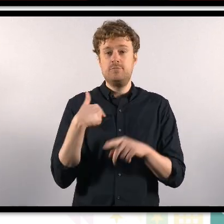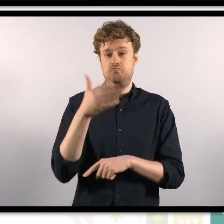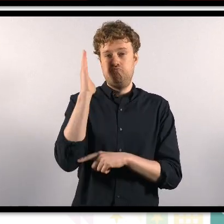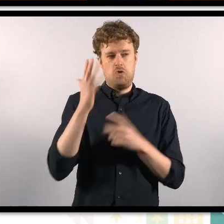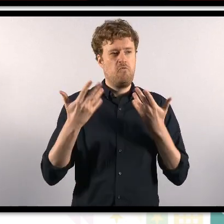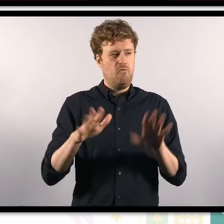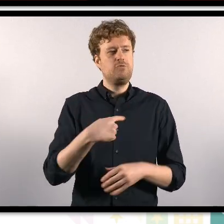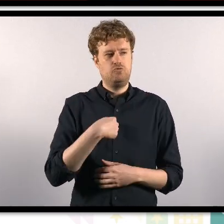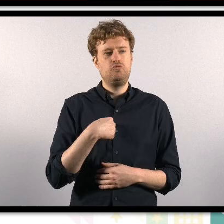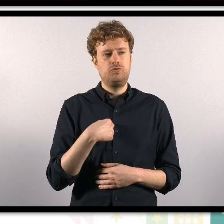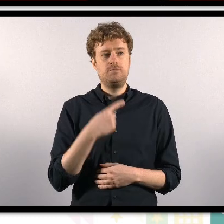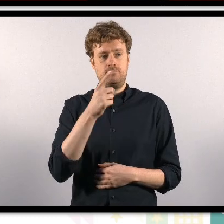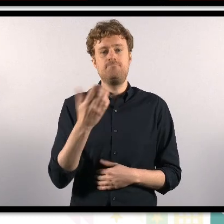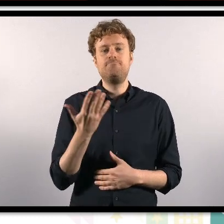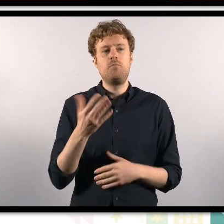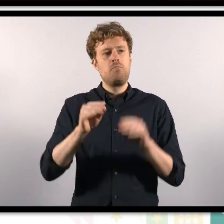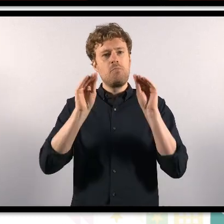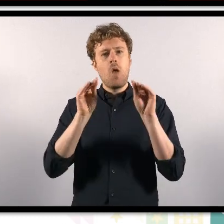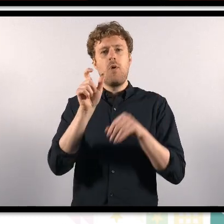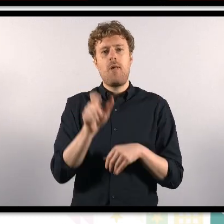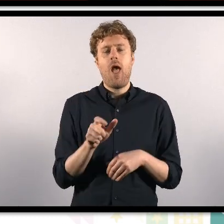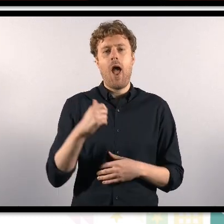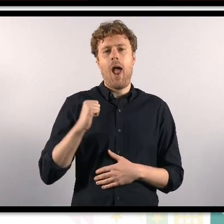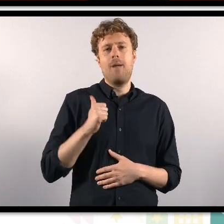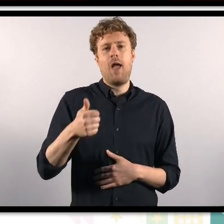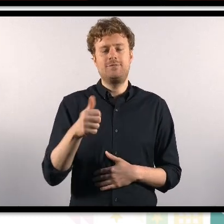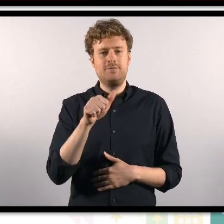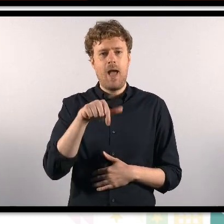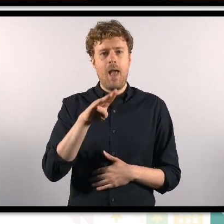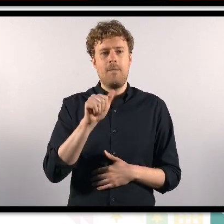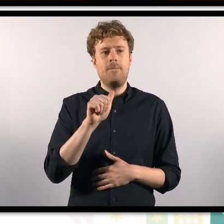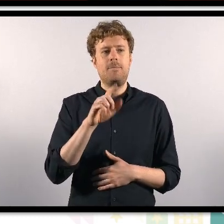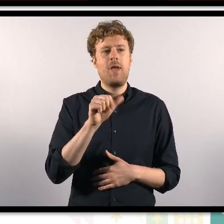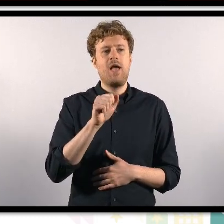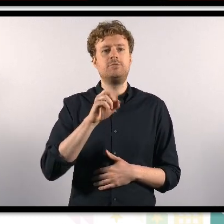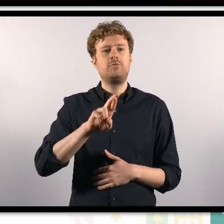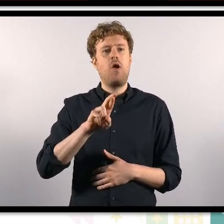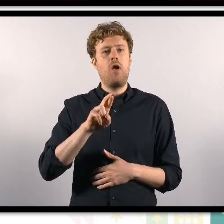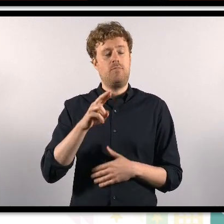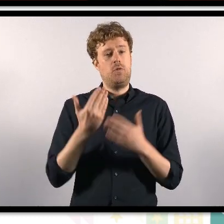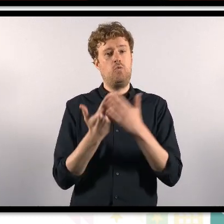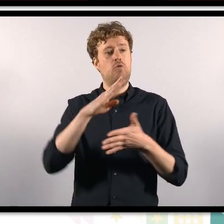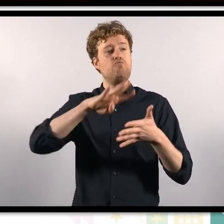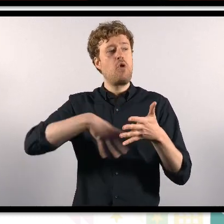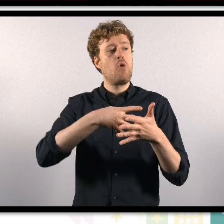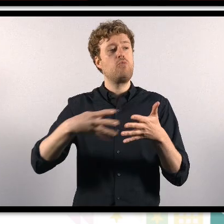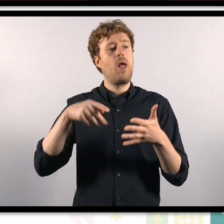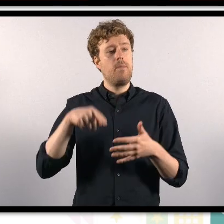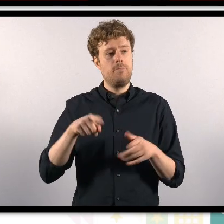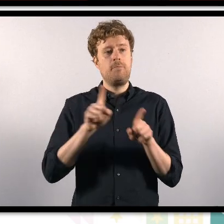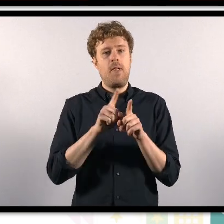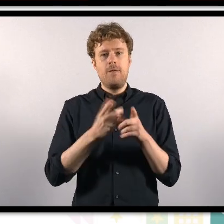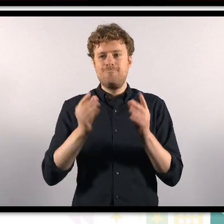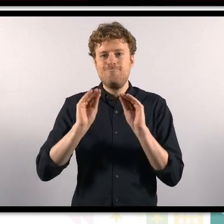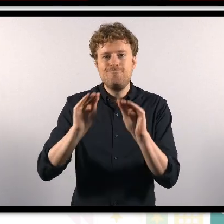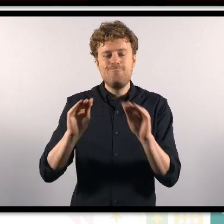are announcing kind of an update to this program at a new level called the Golden Kubestronaut program. And this is essentially folks that